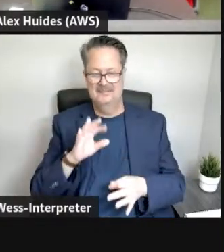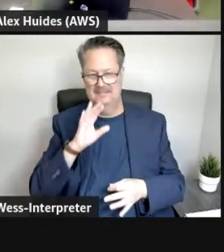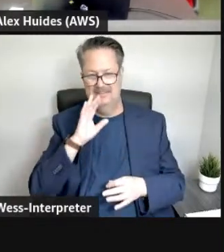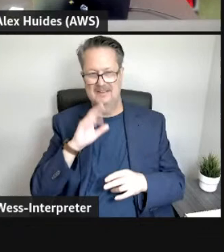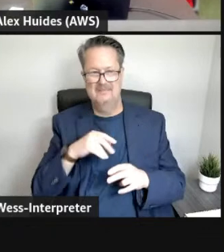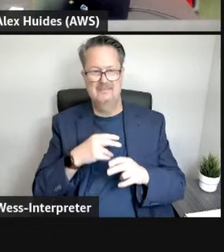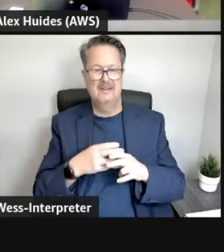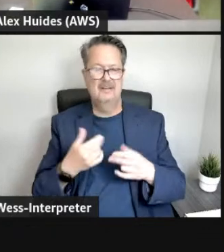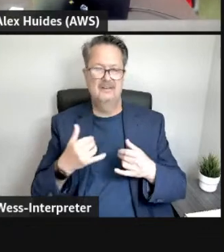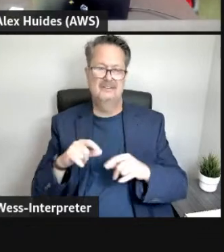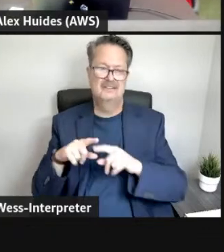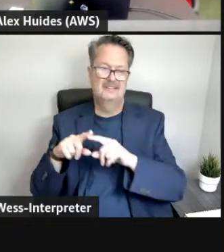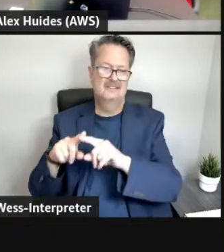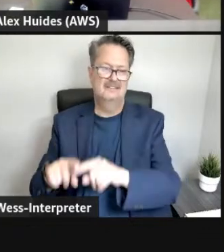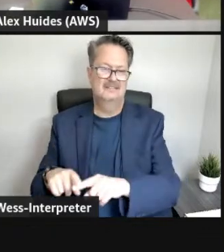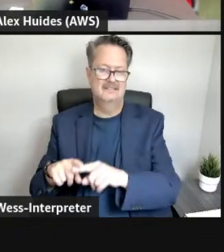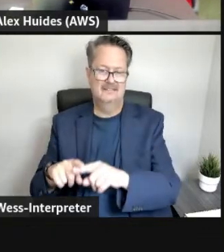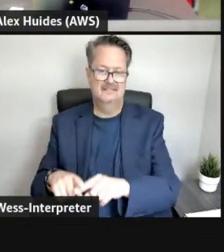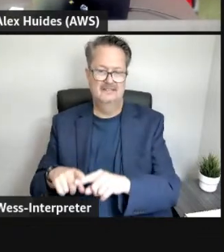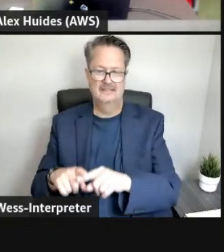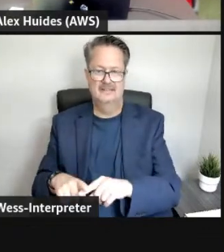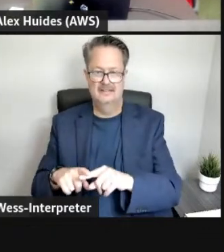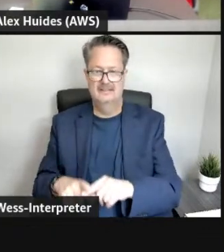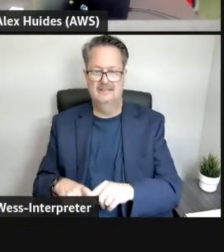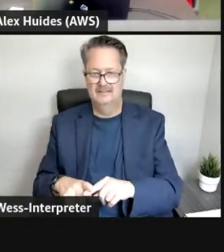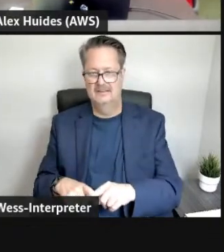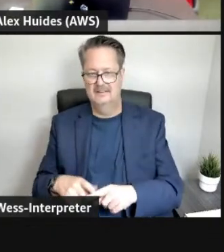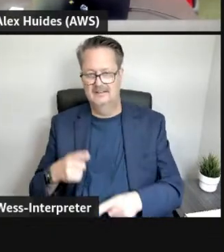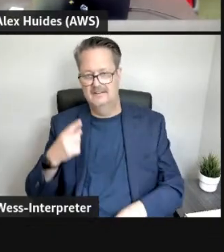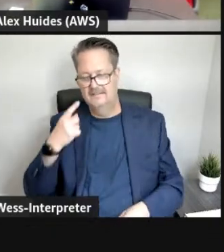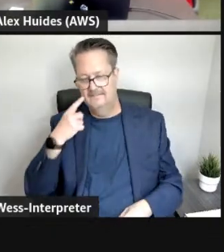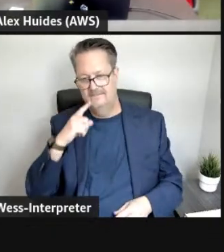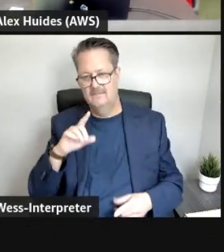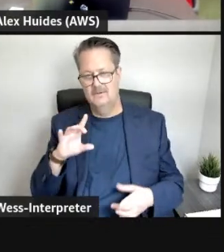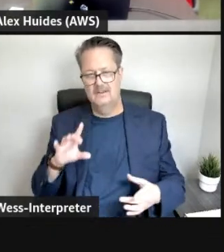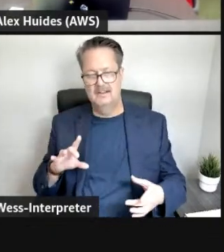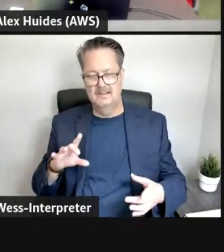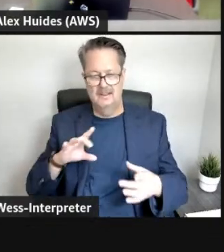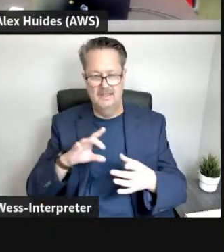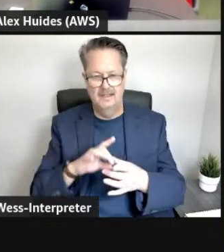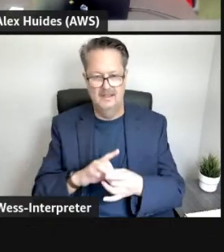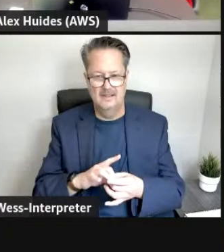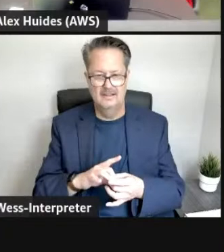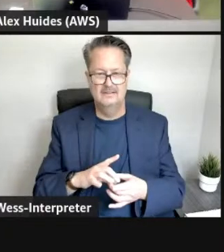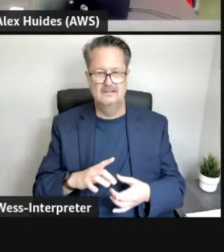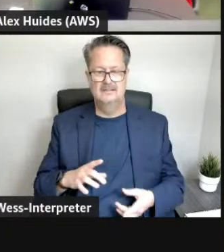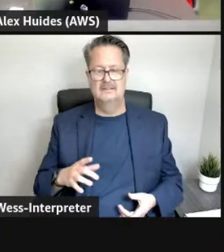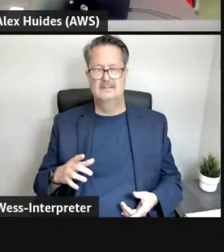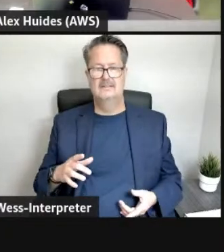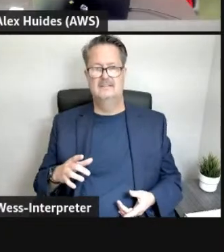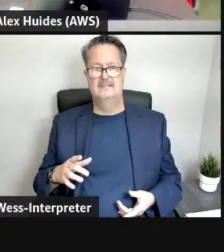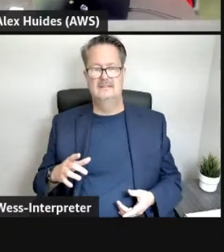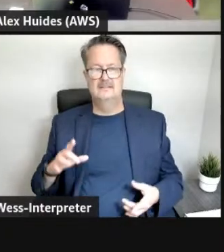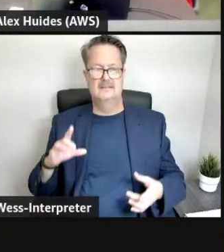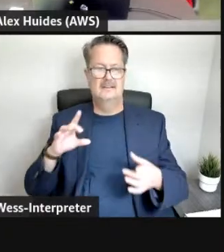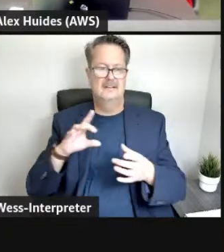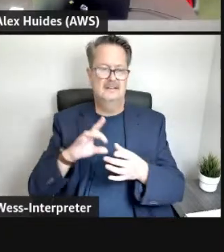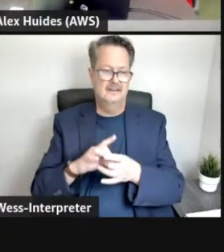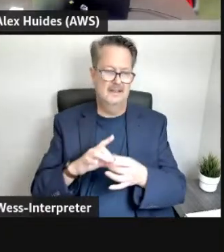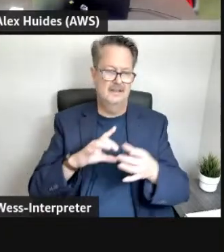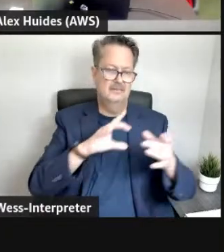to rely on networking services, like, for example, peering connections, transit gateway to connect different environments together.